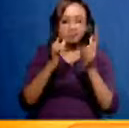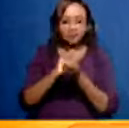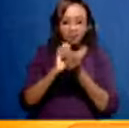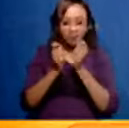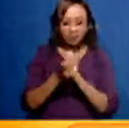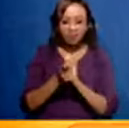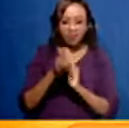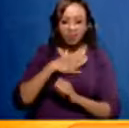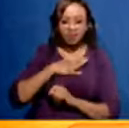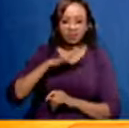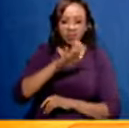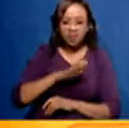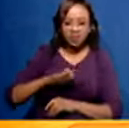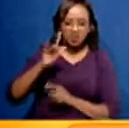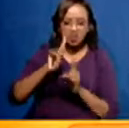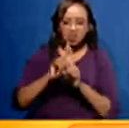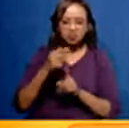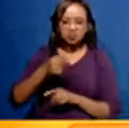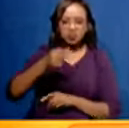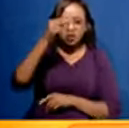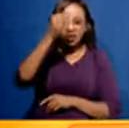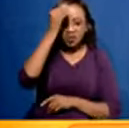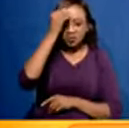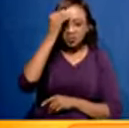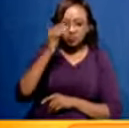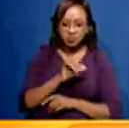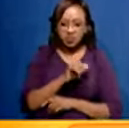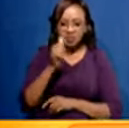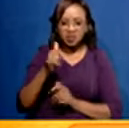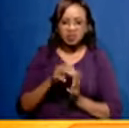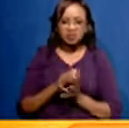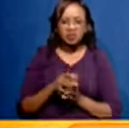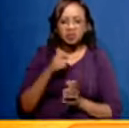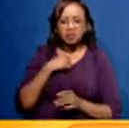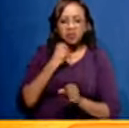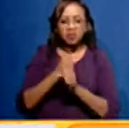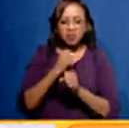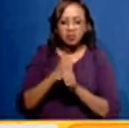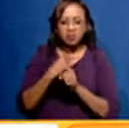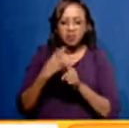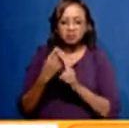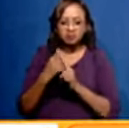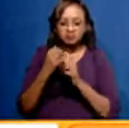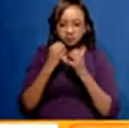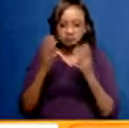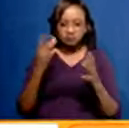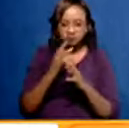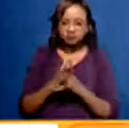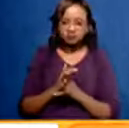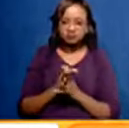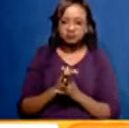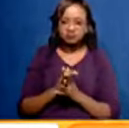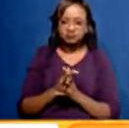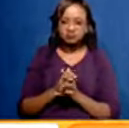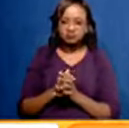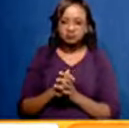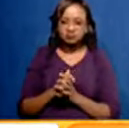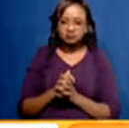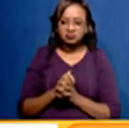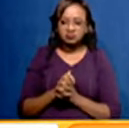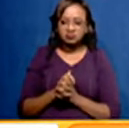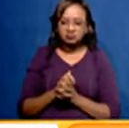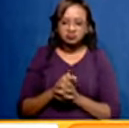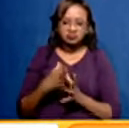areas and higher education is another one. I've been working for many, many years as a professor at universities in the global north, so to say. And this is